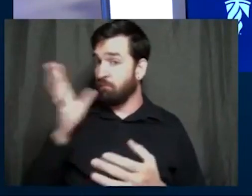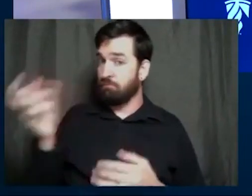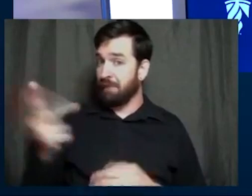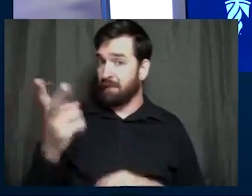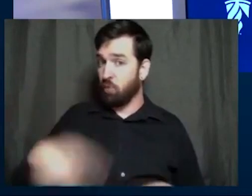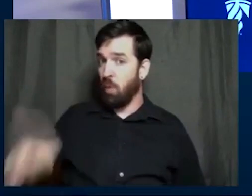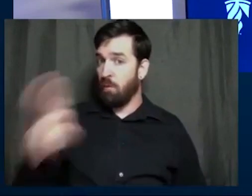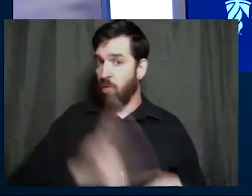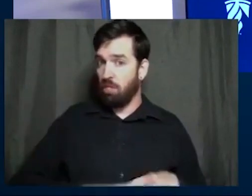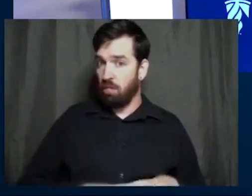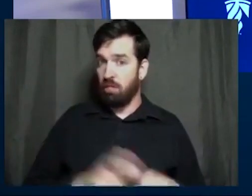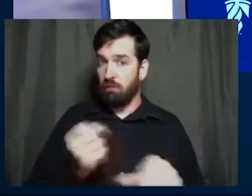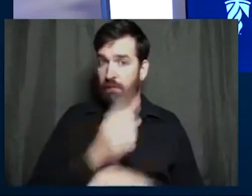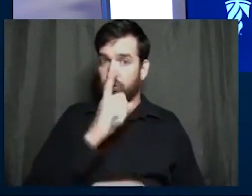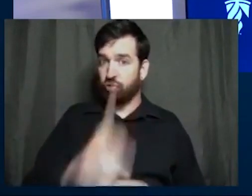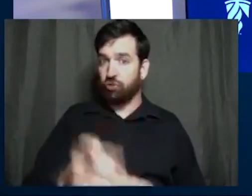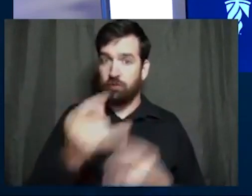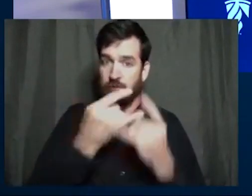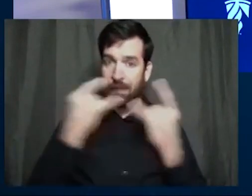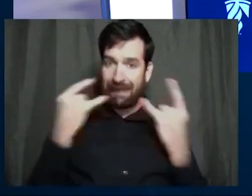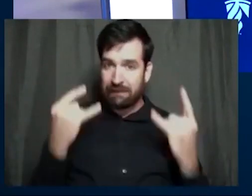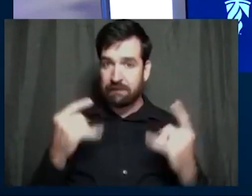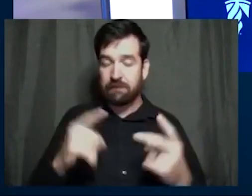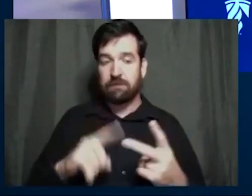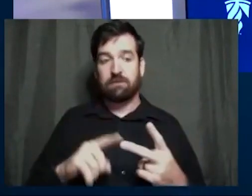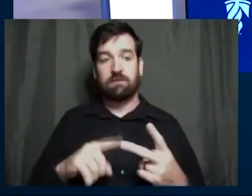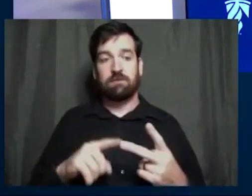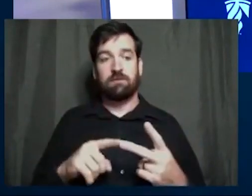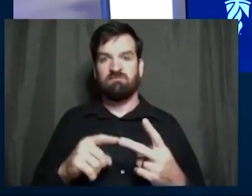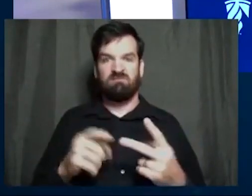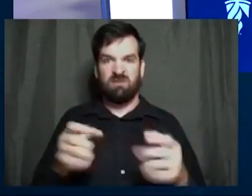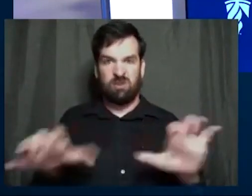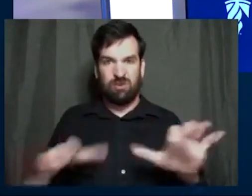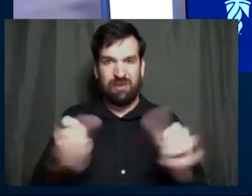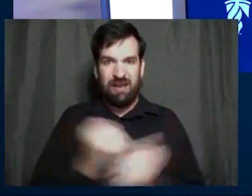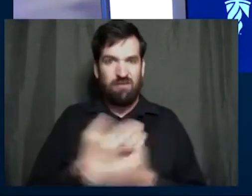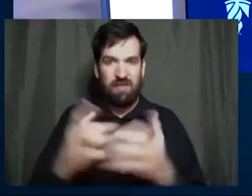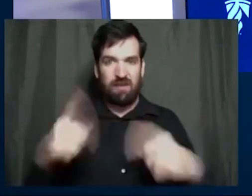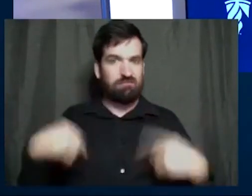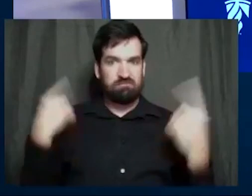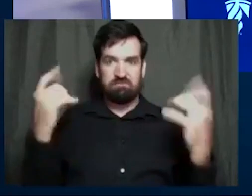that you're masking, basically doing everything you've done since the beginning of the pandemic.